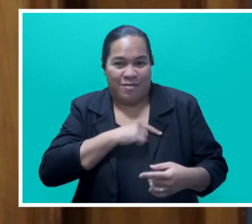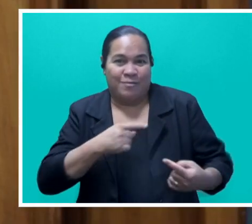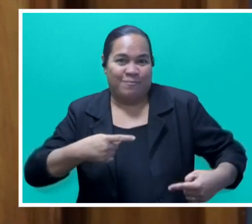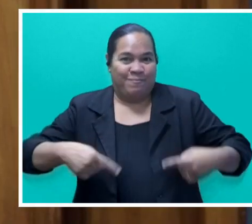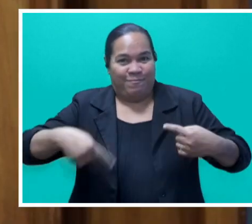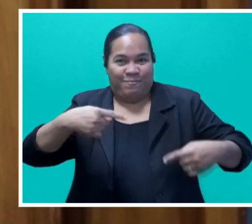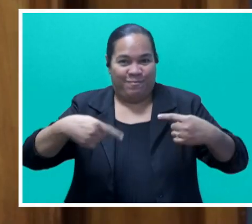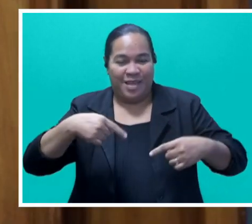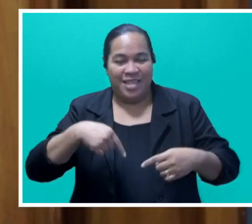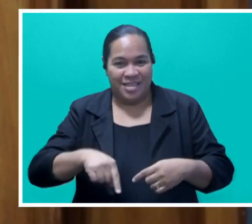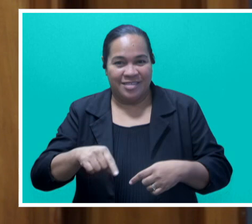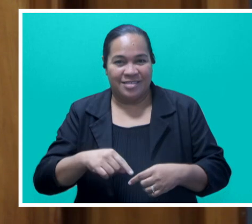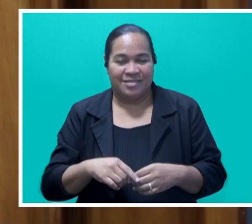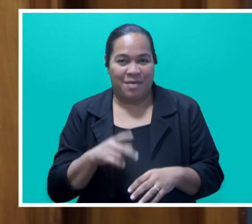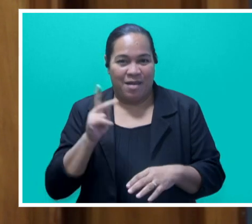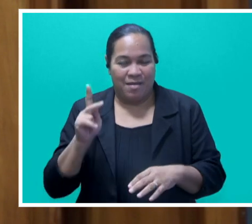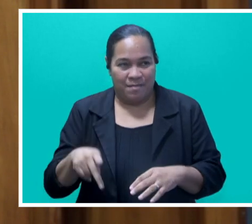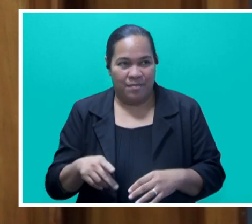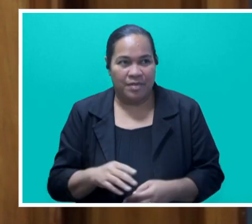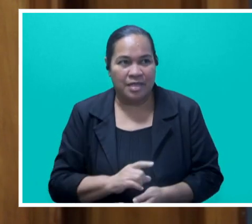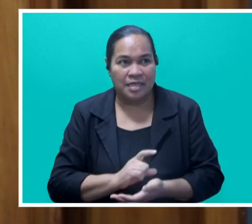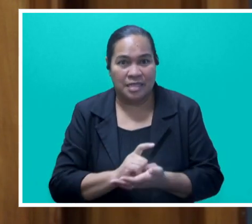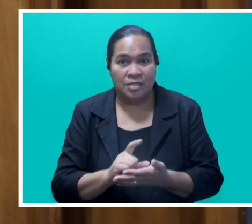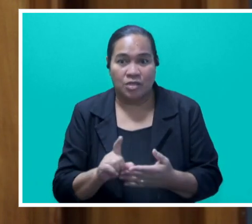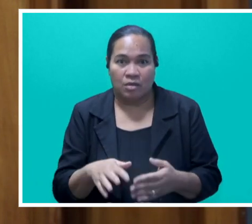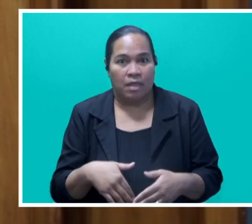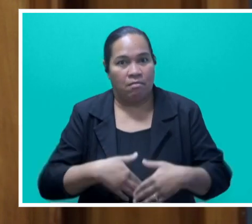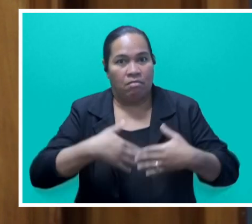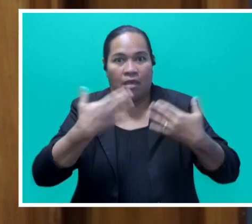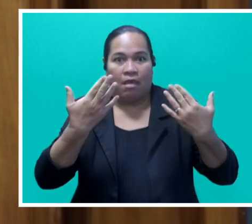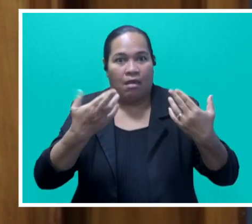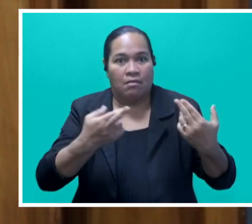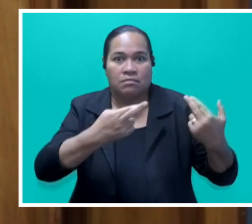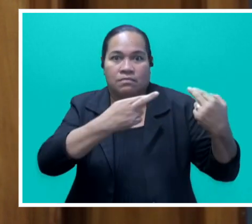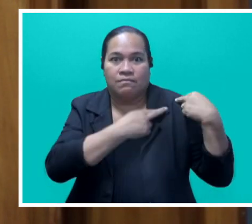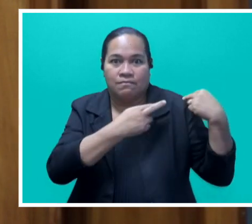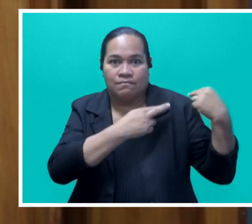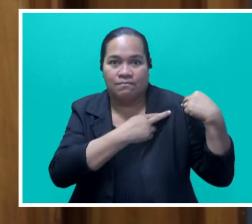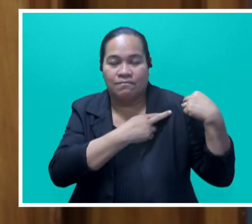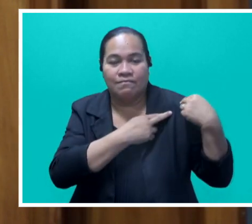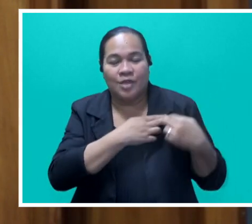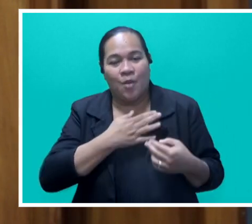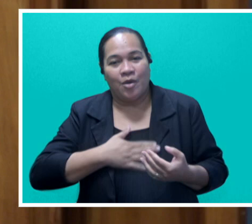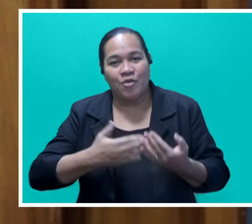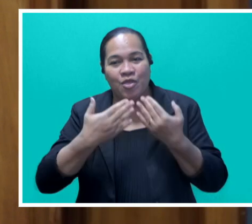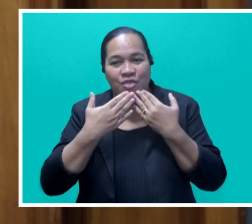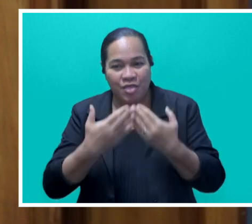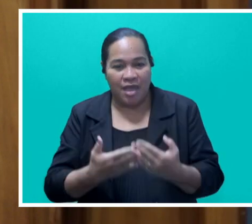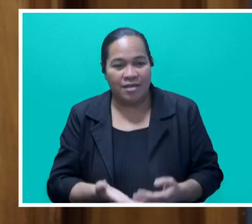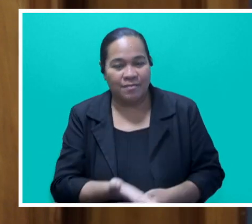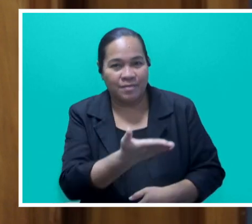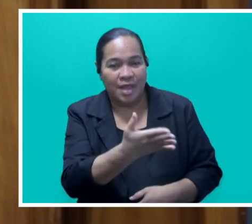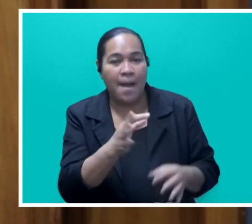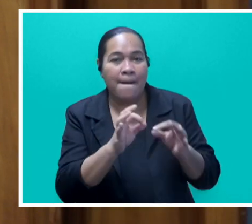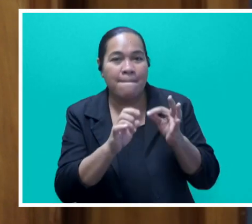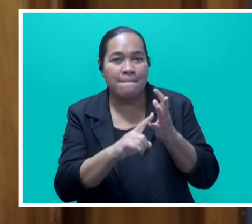august House. Clearly, it's going to be a big task. And I thank the Honourable Mbulitavu for taking us